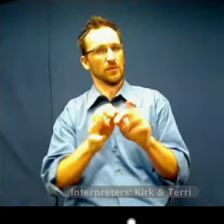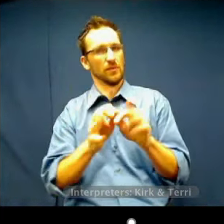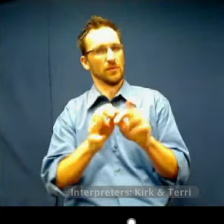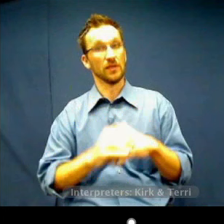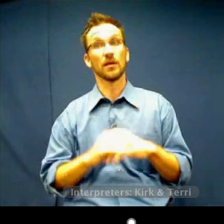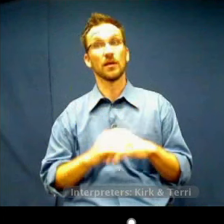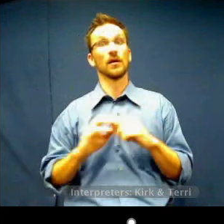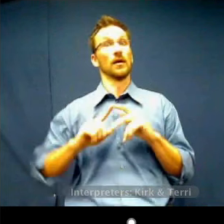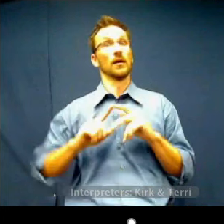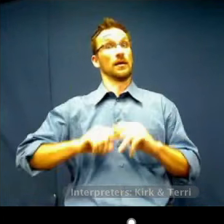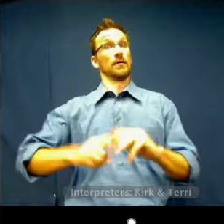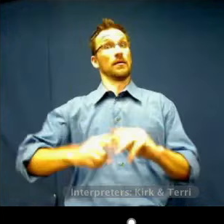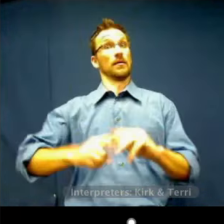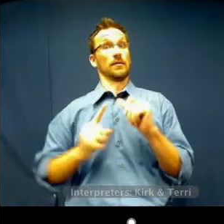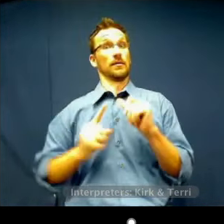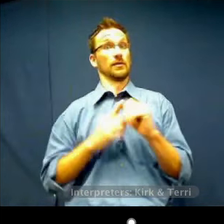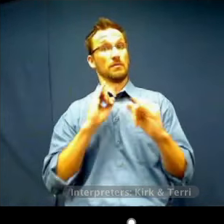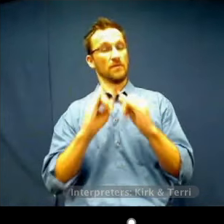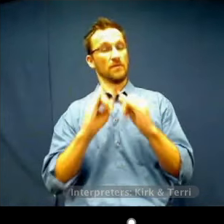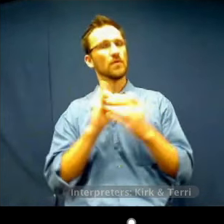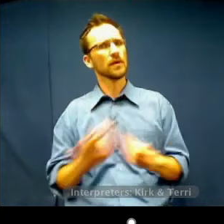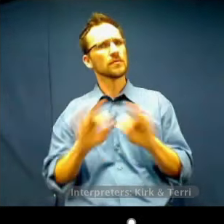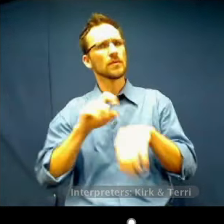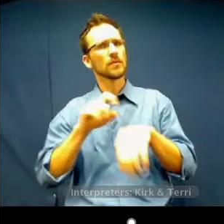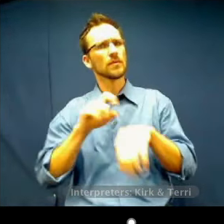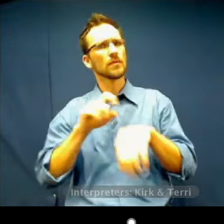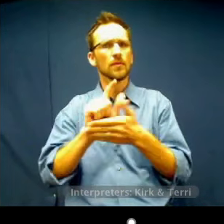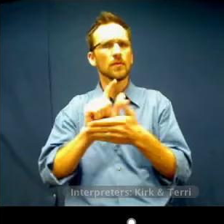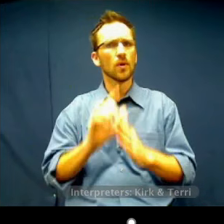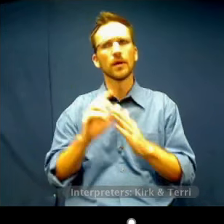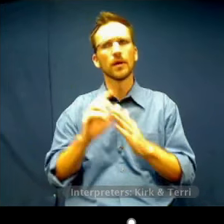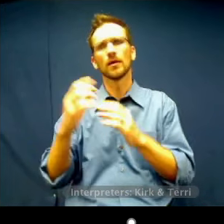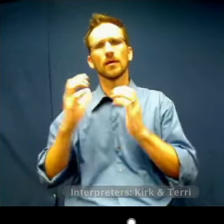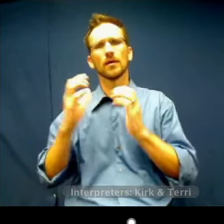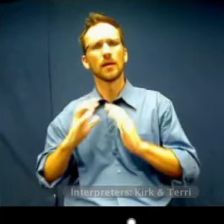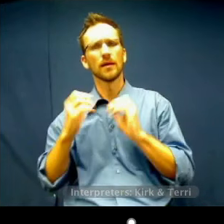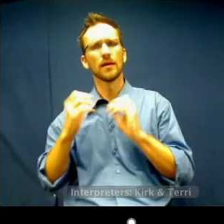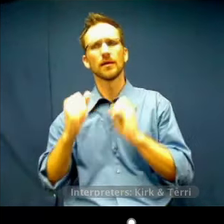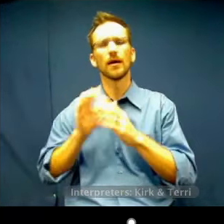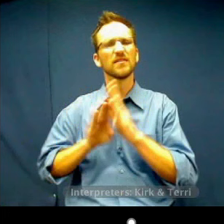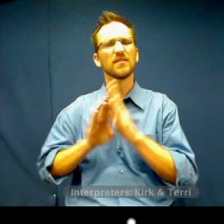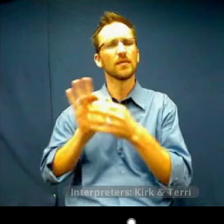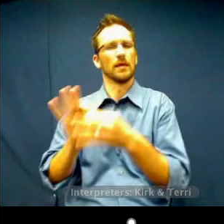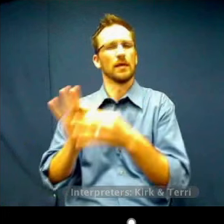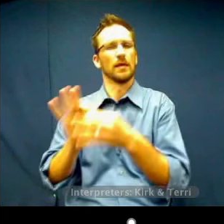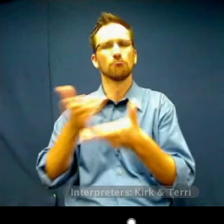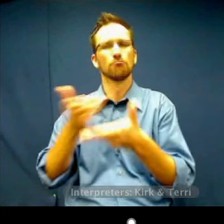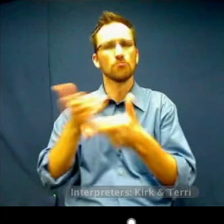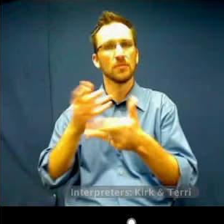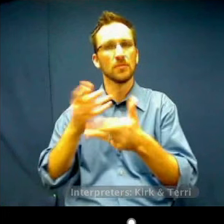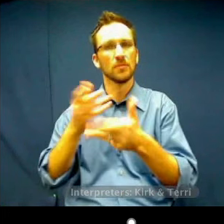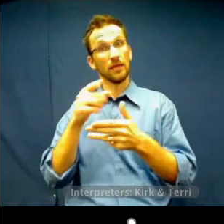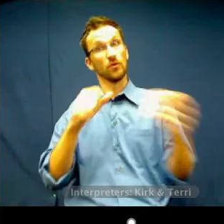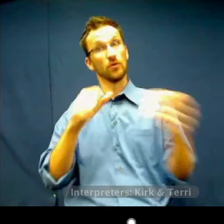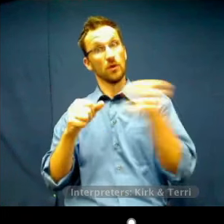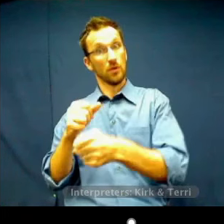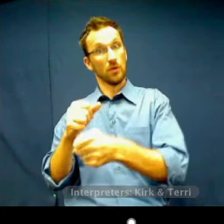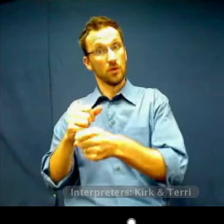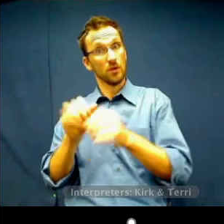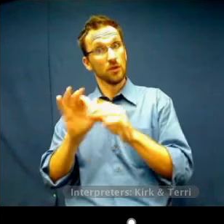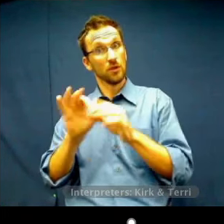important time for an attorney to develop a rapport with their client. So if that's what you're interpreting, you're the table interpreter,